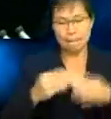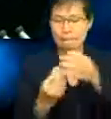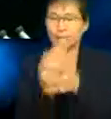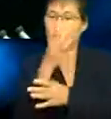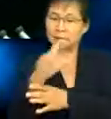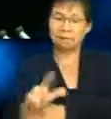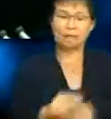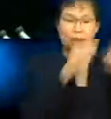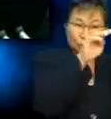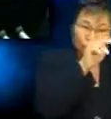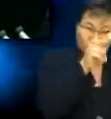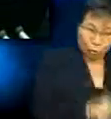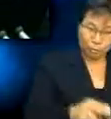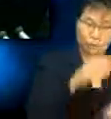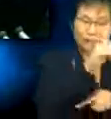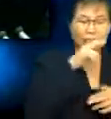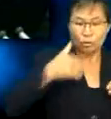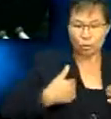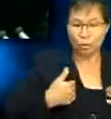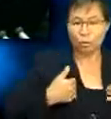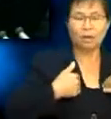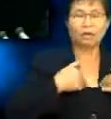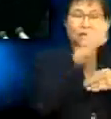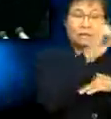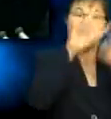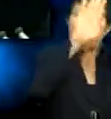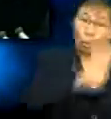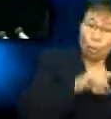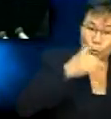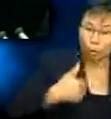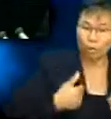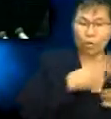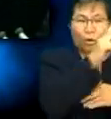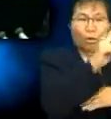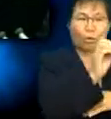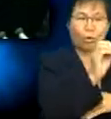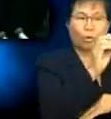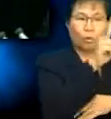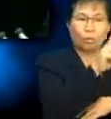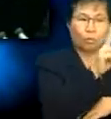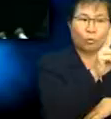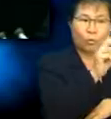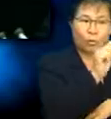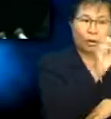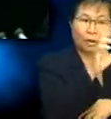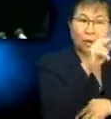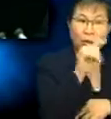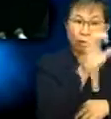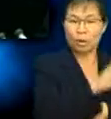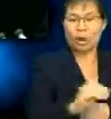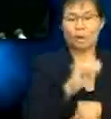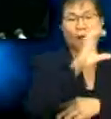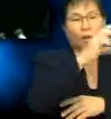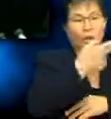Human cell doesn't have a cell wall, vacuole, and chloroplast.